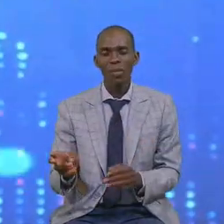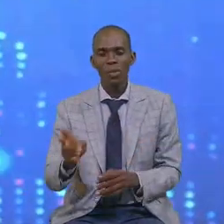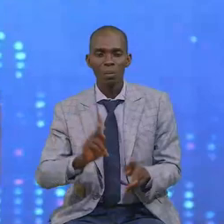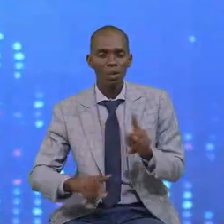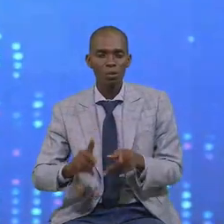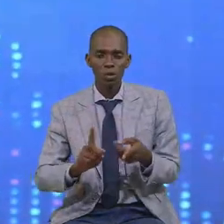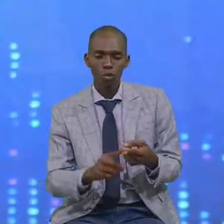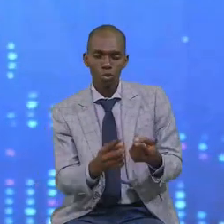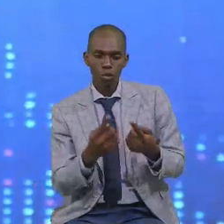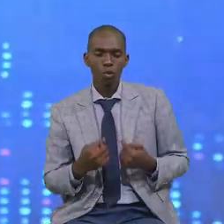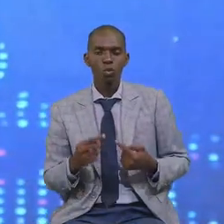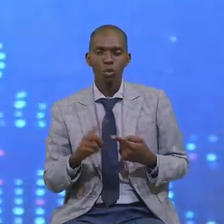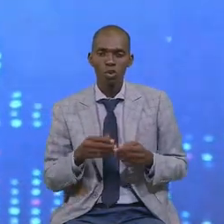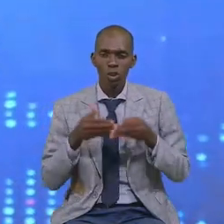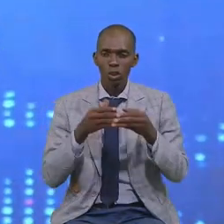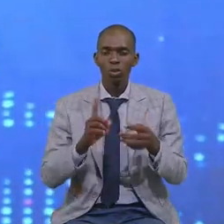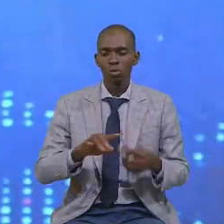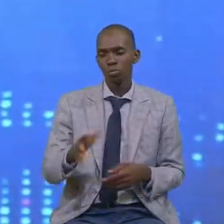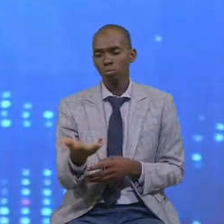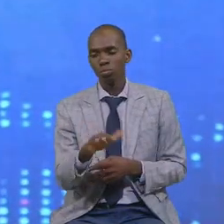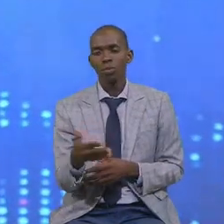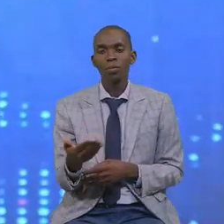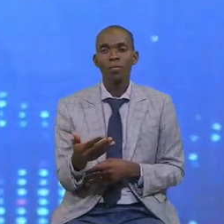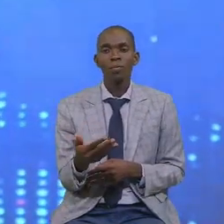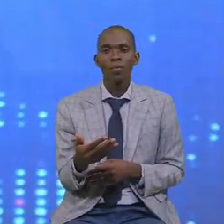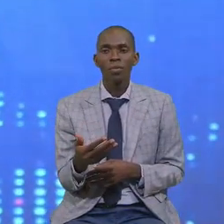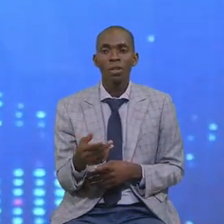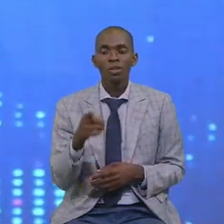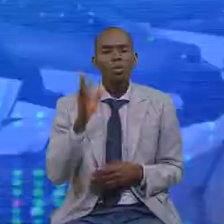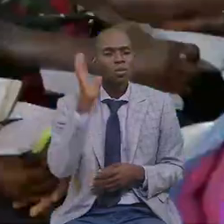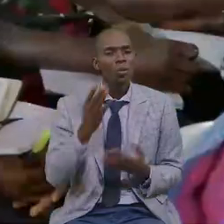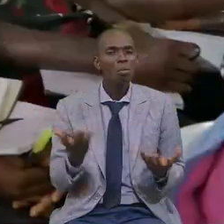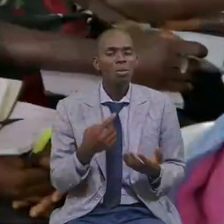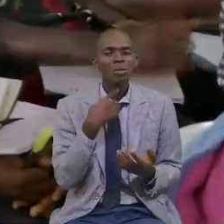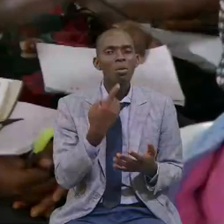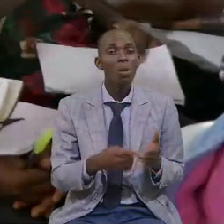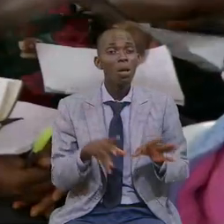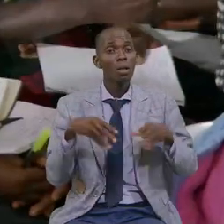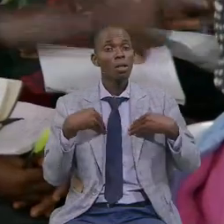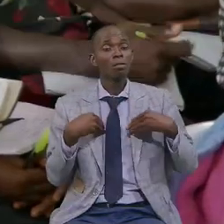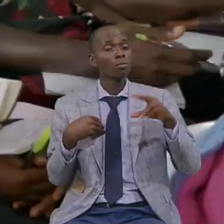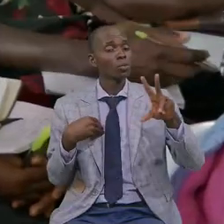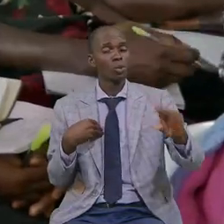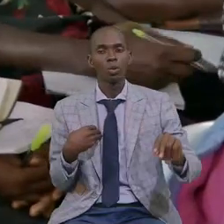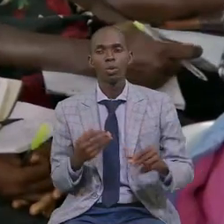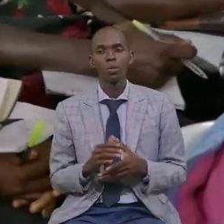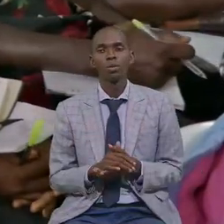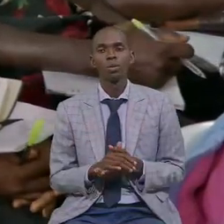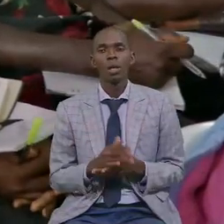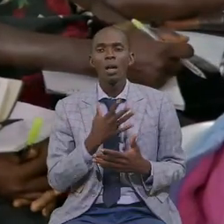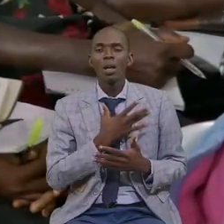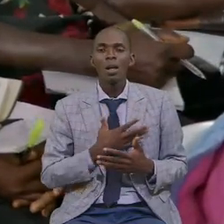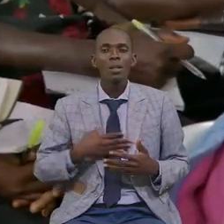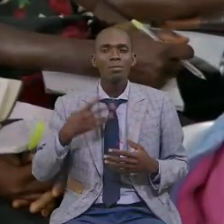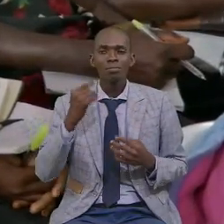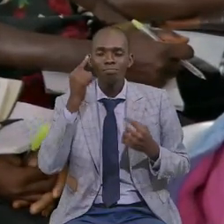this is what they should do to us. You will say no. And the thought of